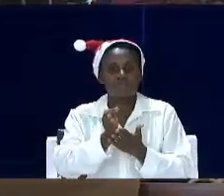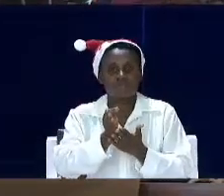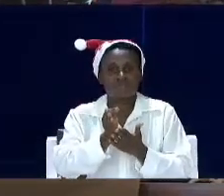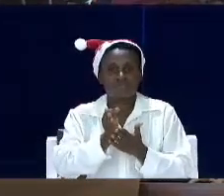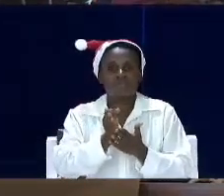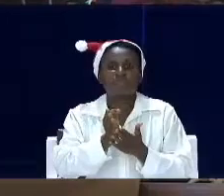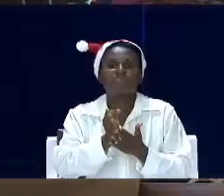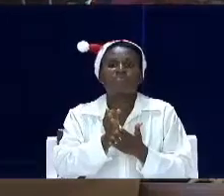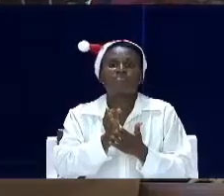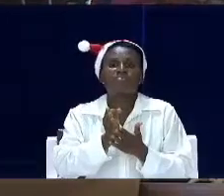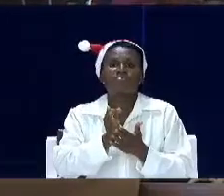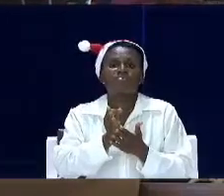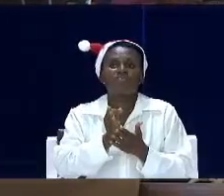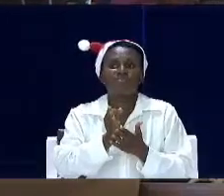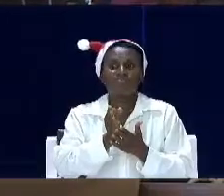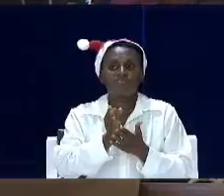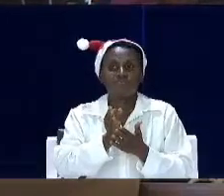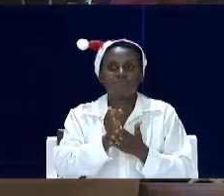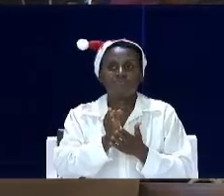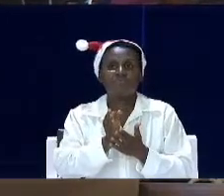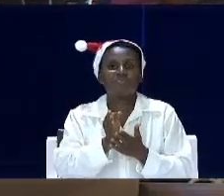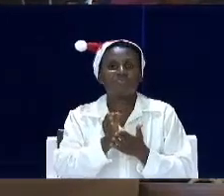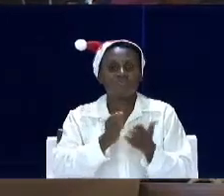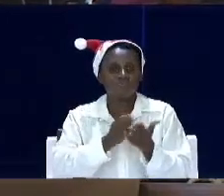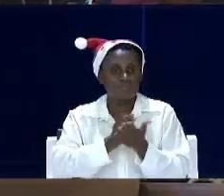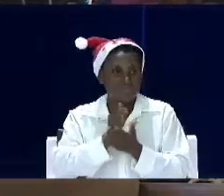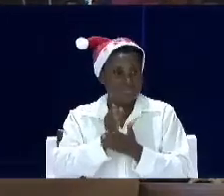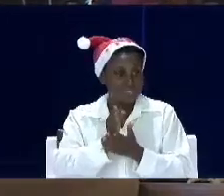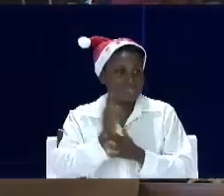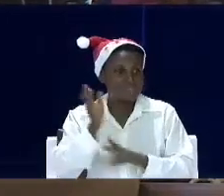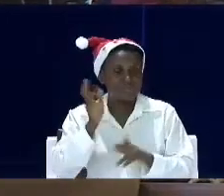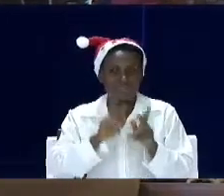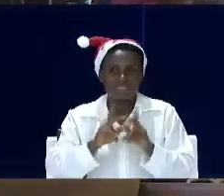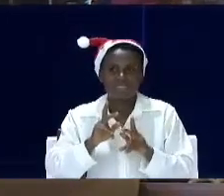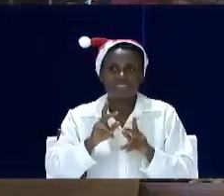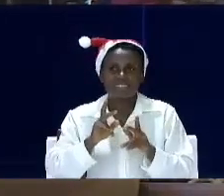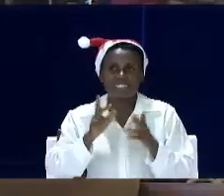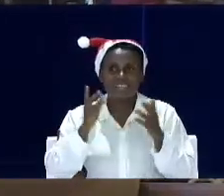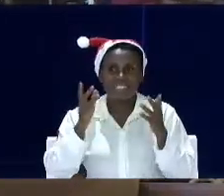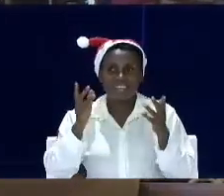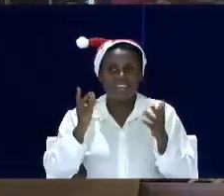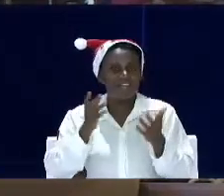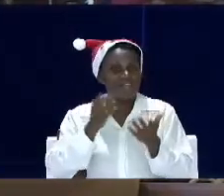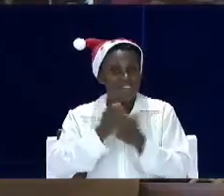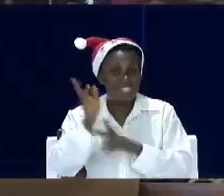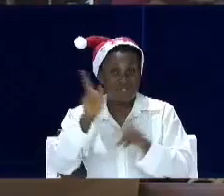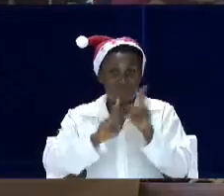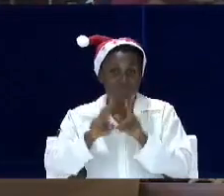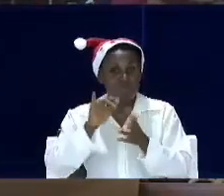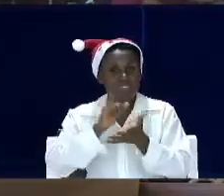Aarons and us in the Redeemed Christian Church of God that are holding up the hand of our daddy.